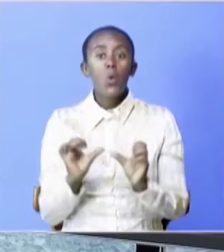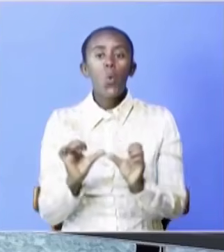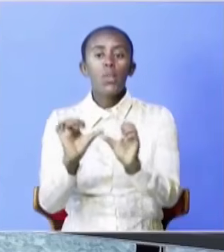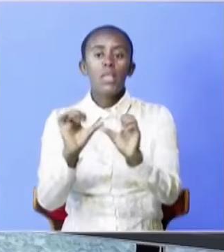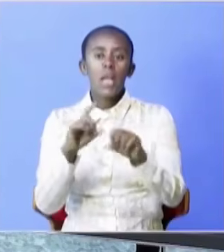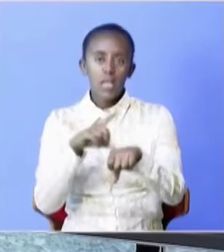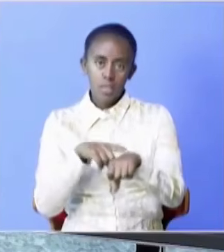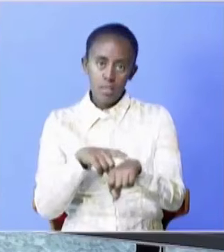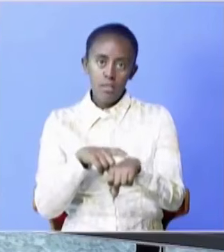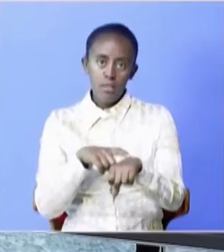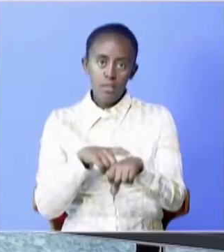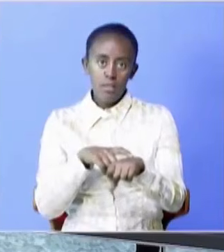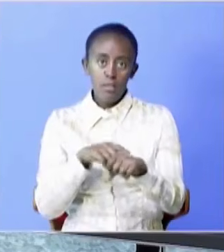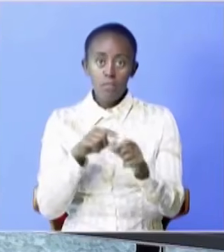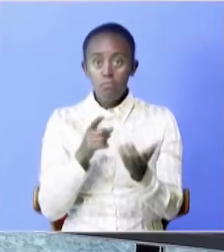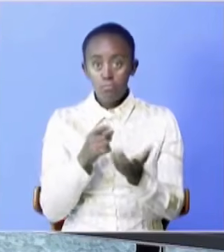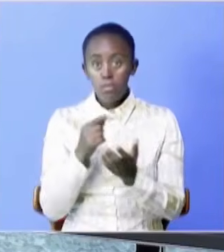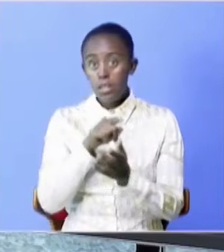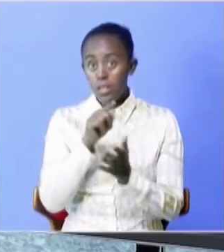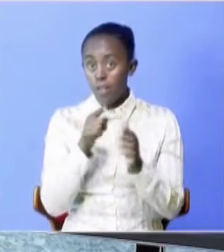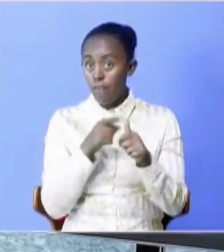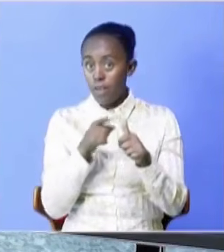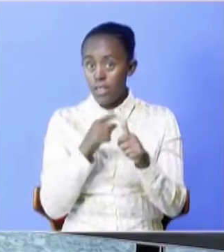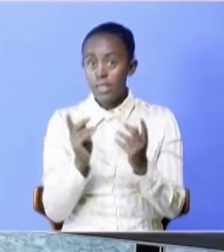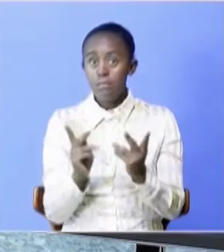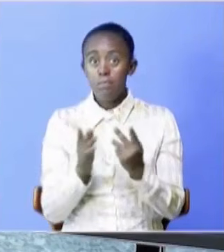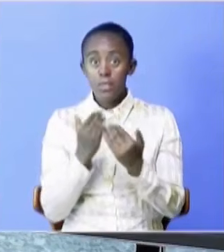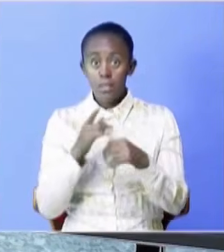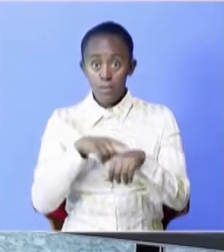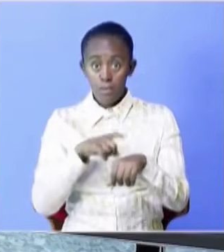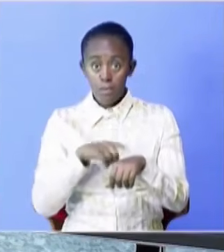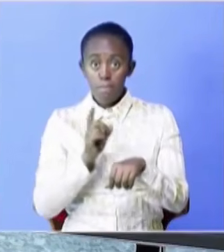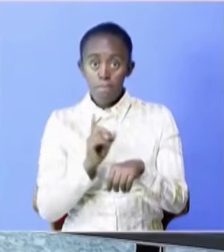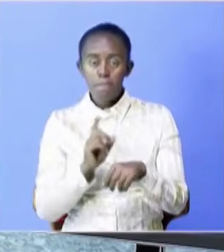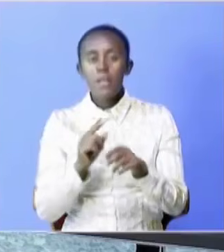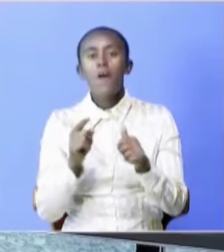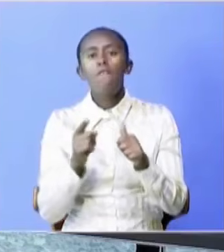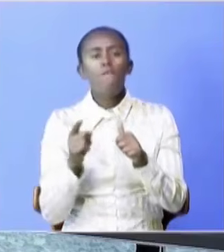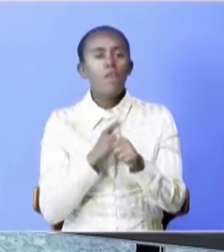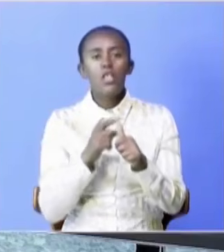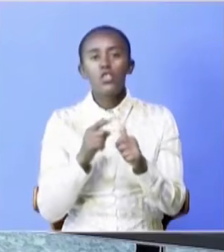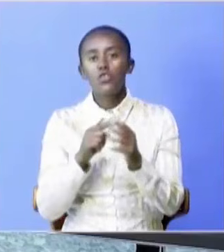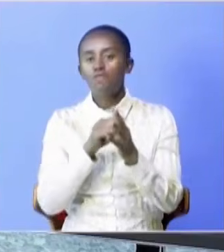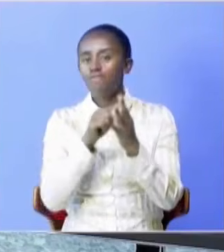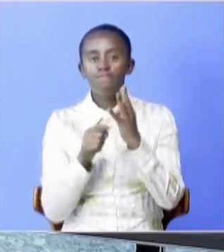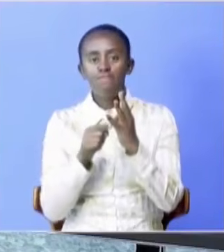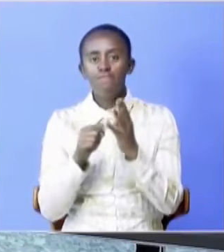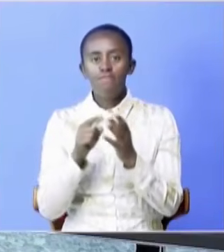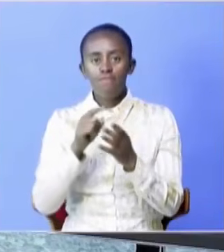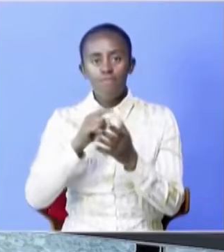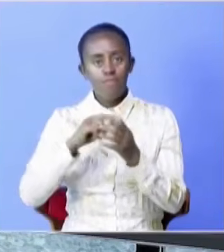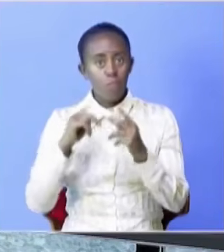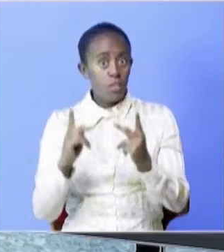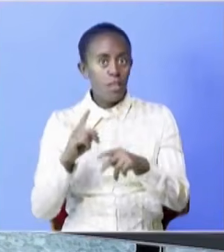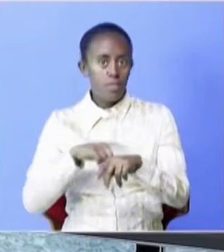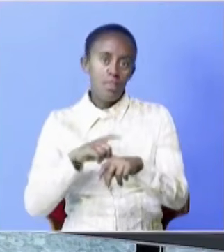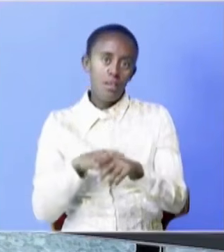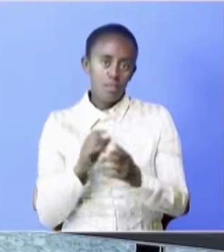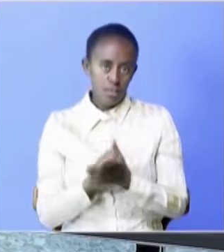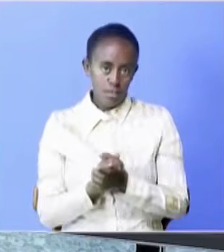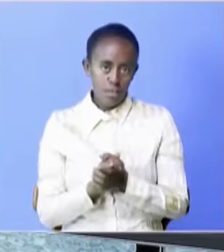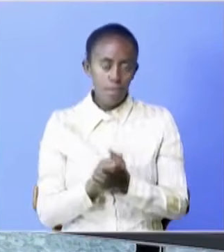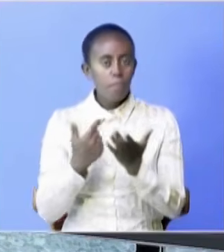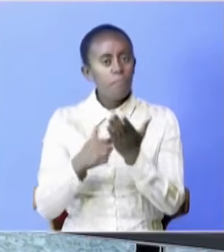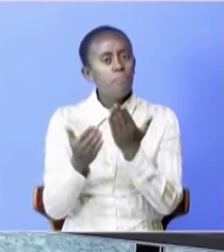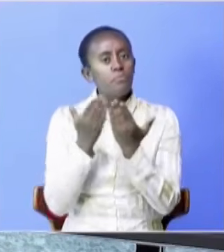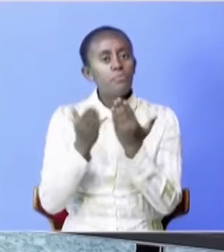continuous tense. And this is the first in the four forms of the tense. The simple